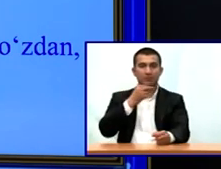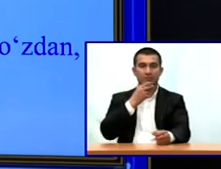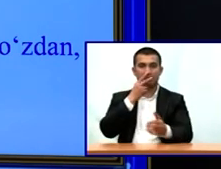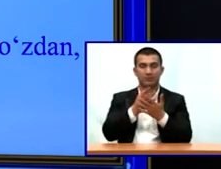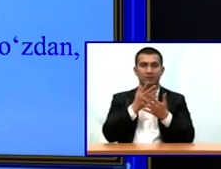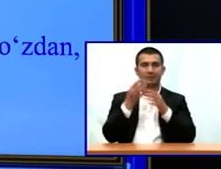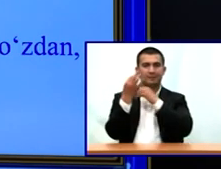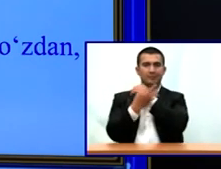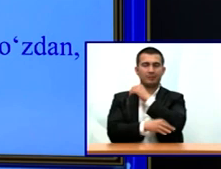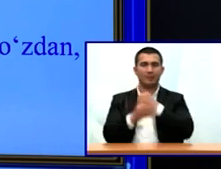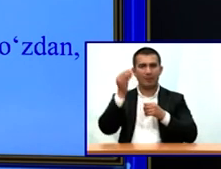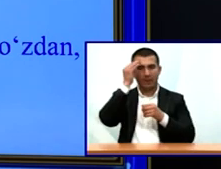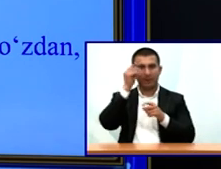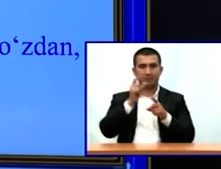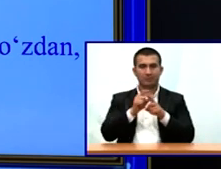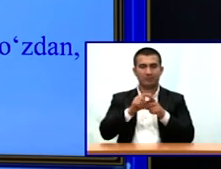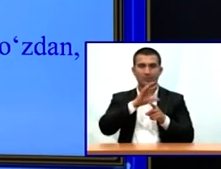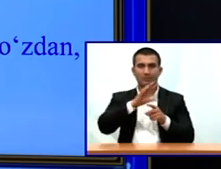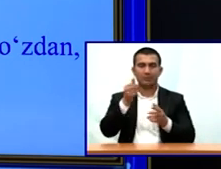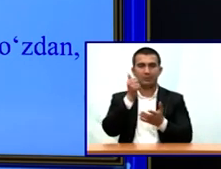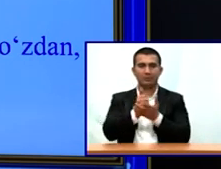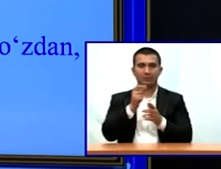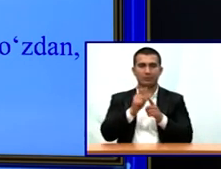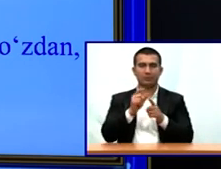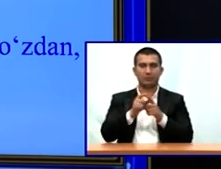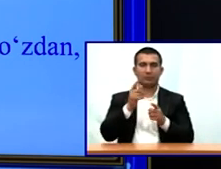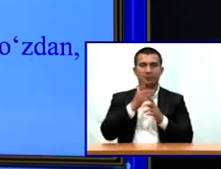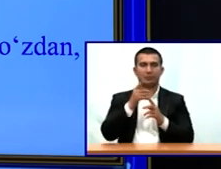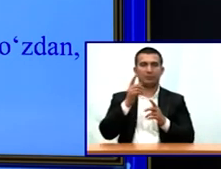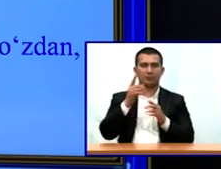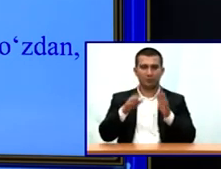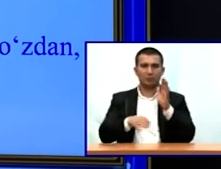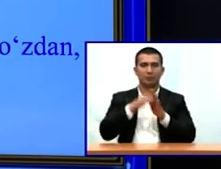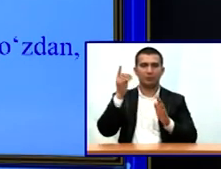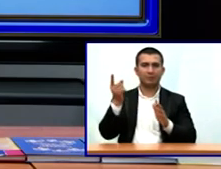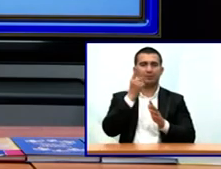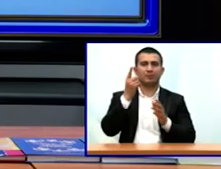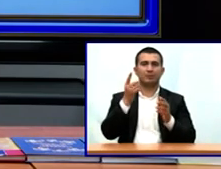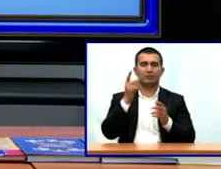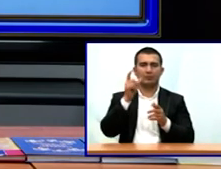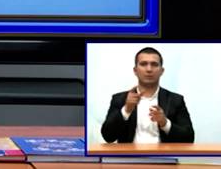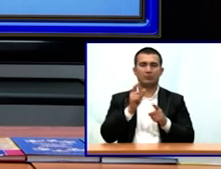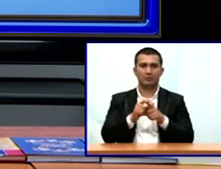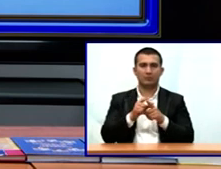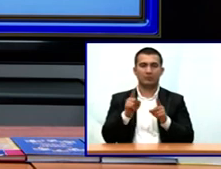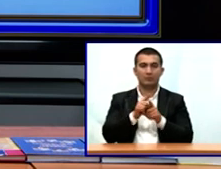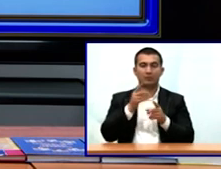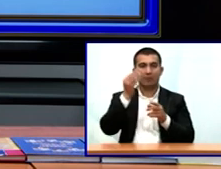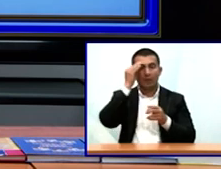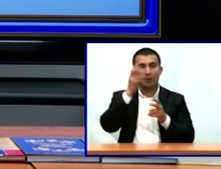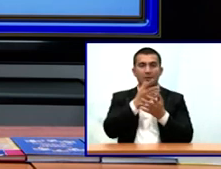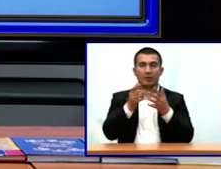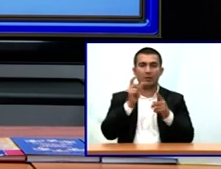so'nggi qatordagi ma'nodosh so'zlarimizdagi bosh so'z buyuk so'zi. Endi o'ylab ko'ring. Mana shu ma'nodosh so'zlardagi